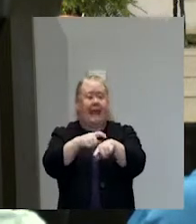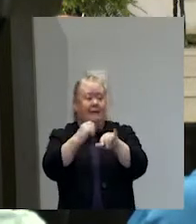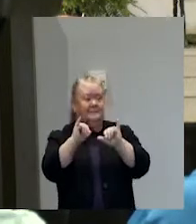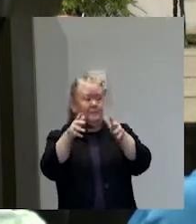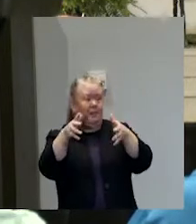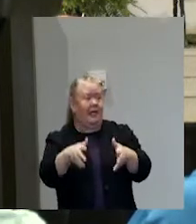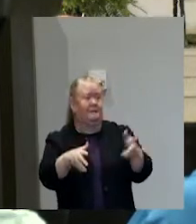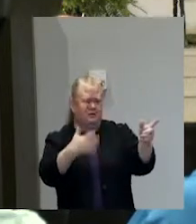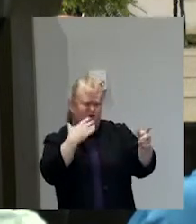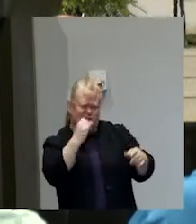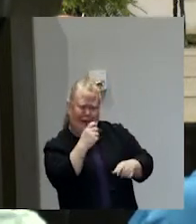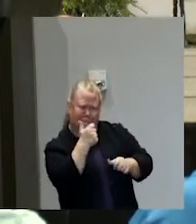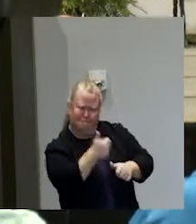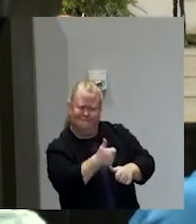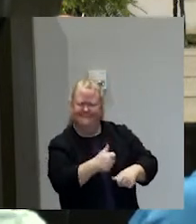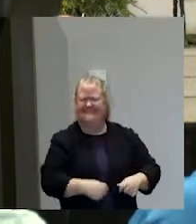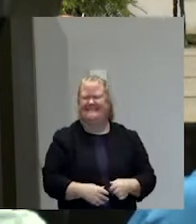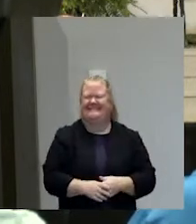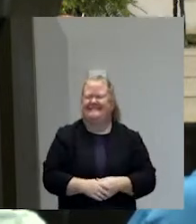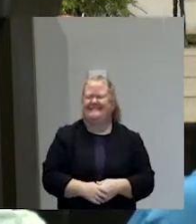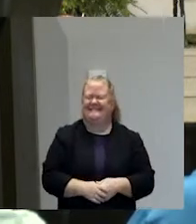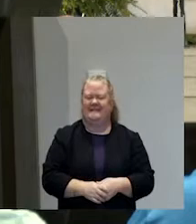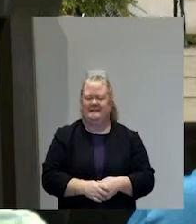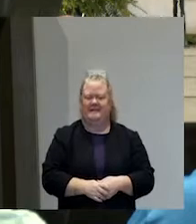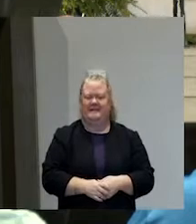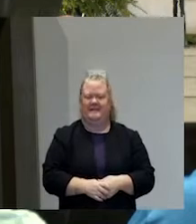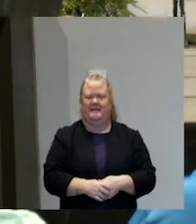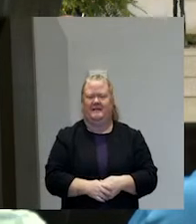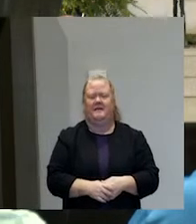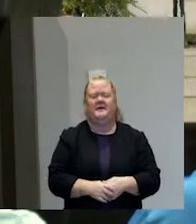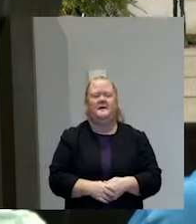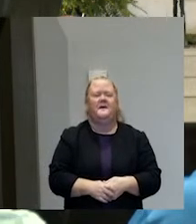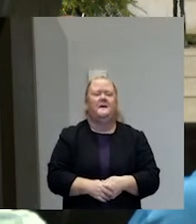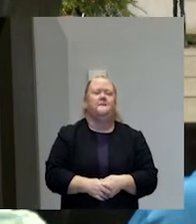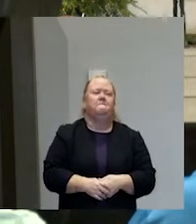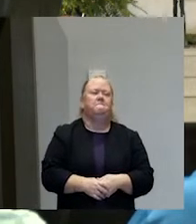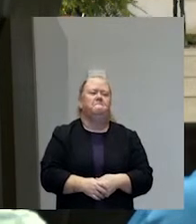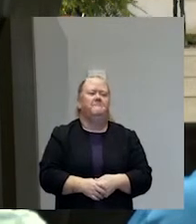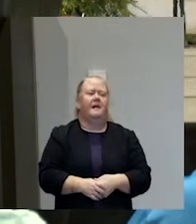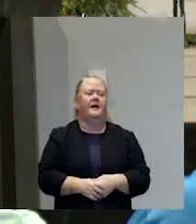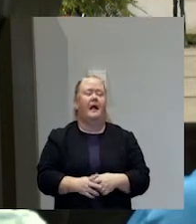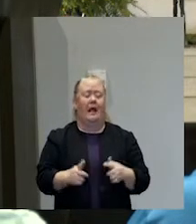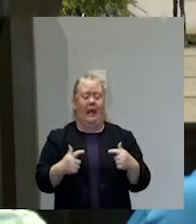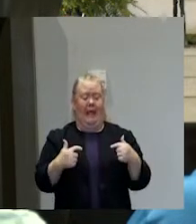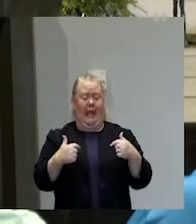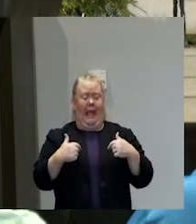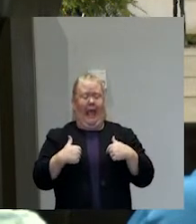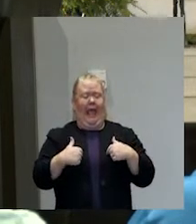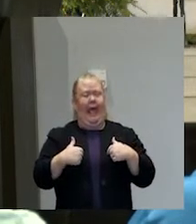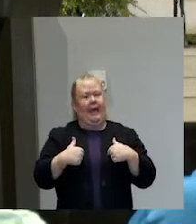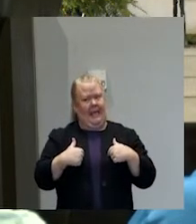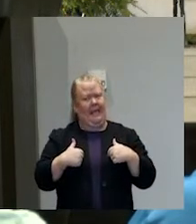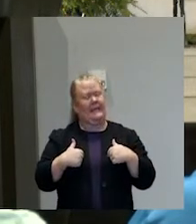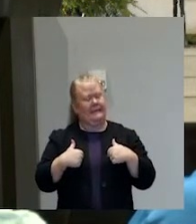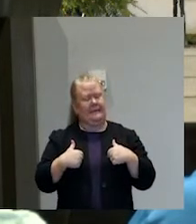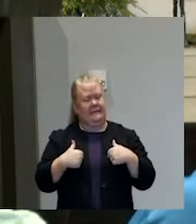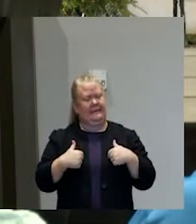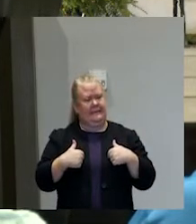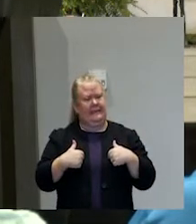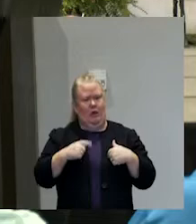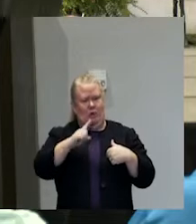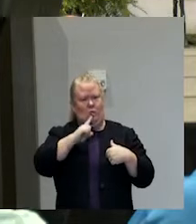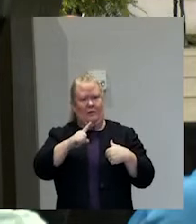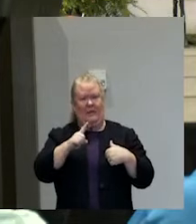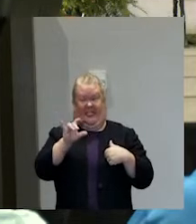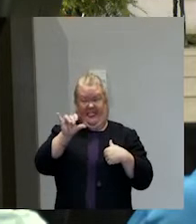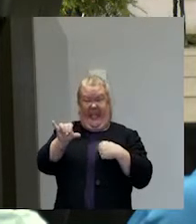Good job, Sue-Ann. So I was a bit uncomfortable with the idea of that being a